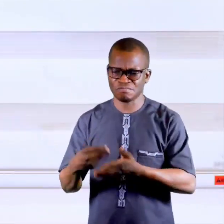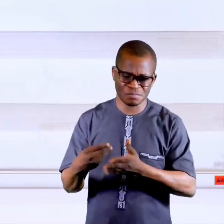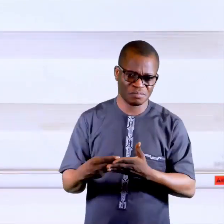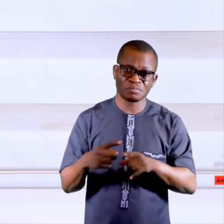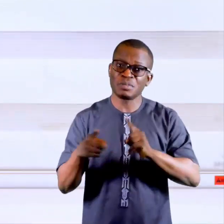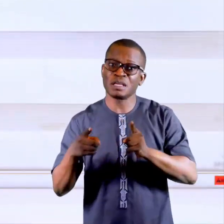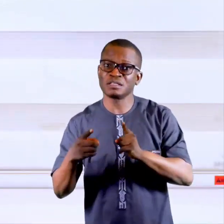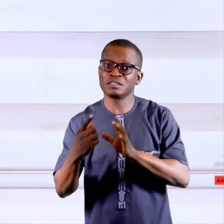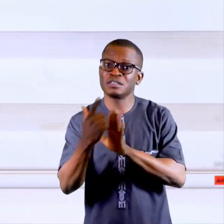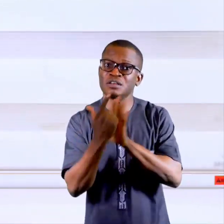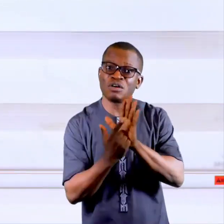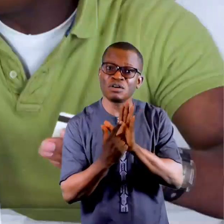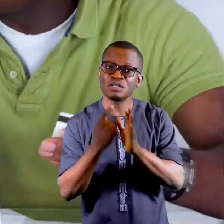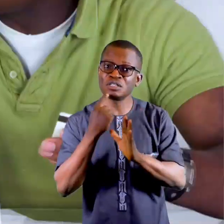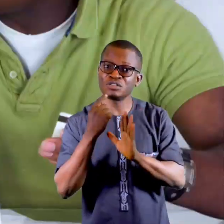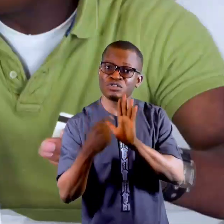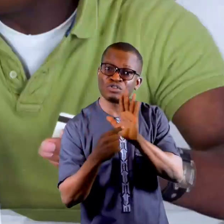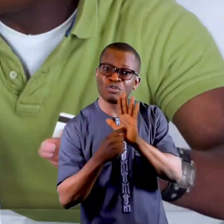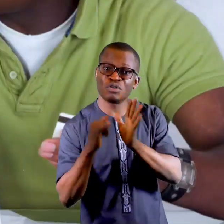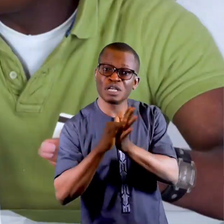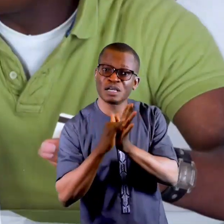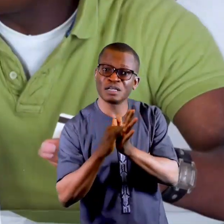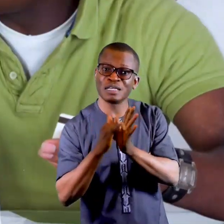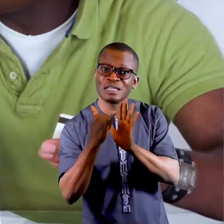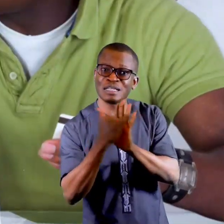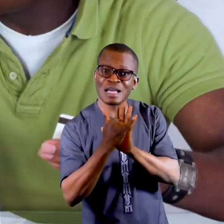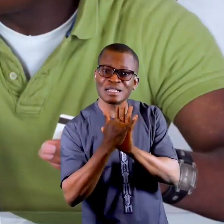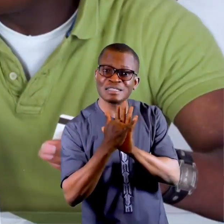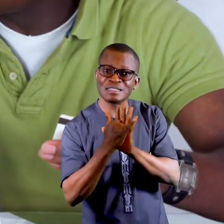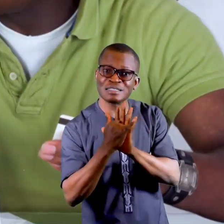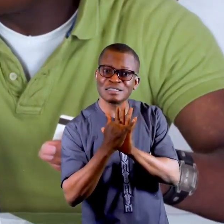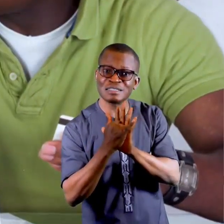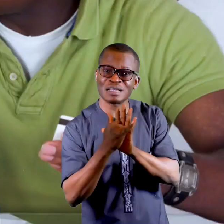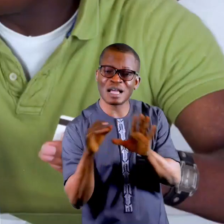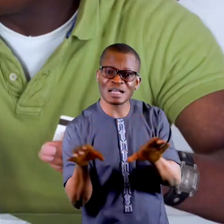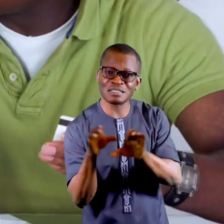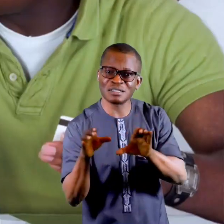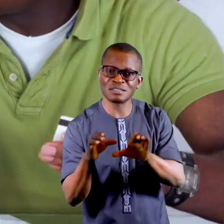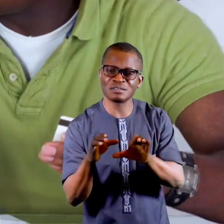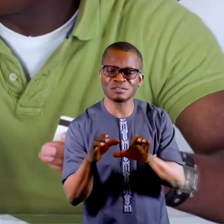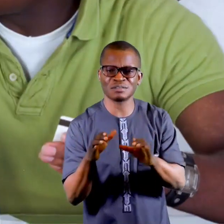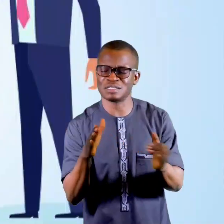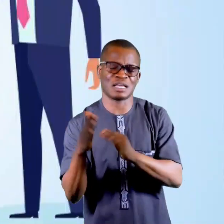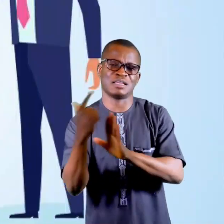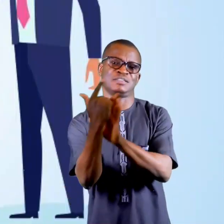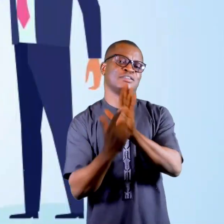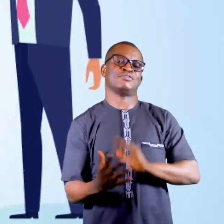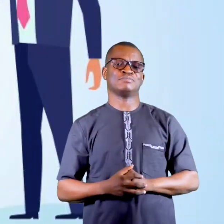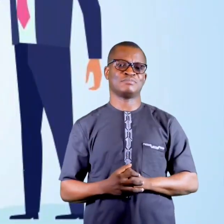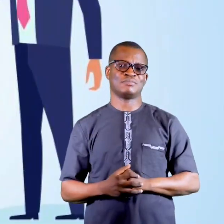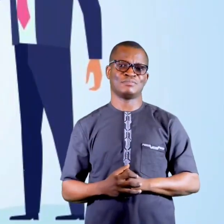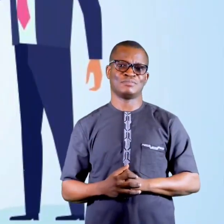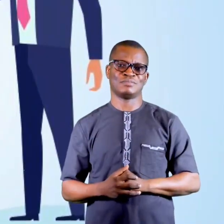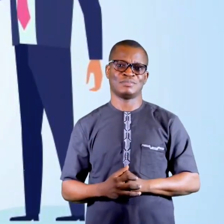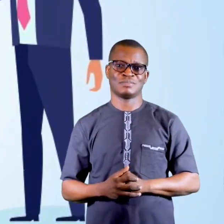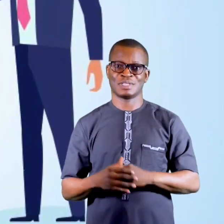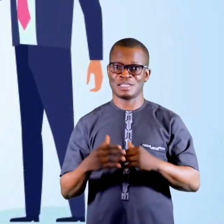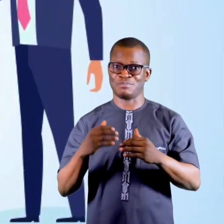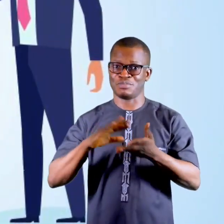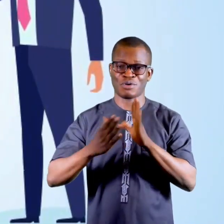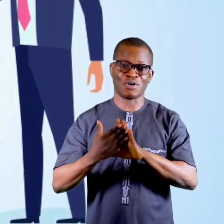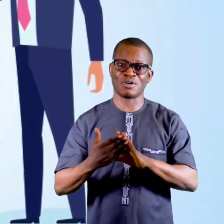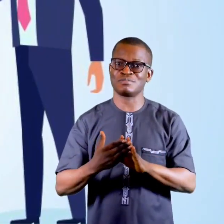to understand that such crimes, such actions are crimes against women and girls, and that it is